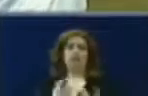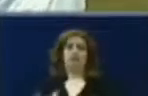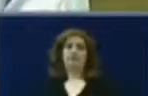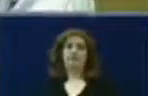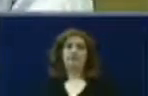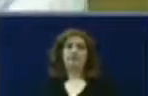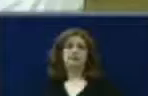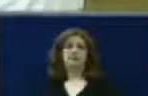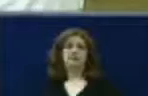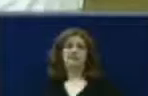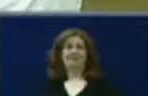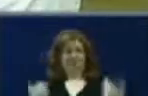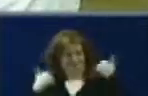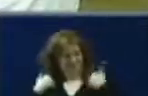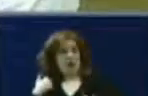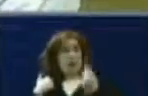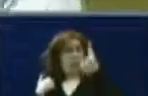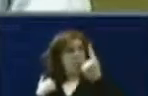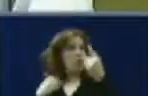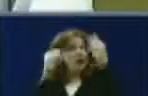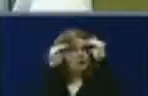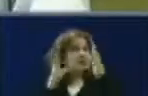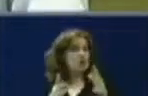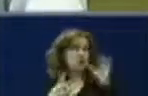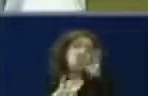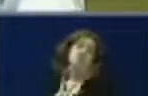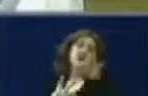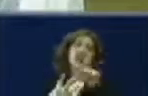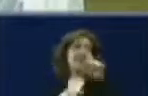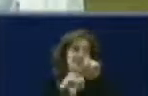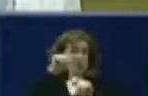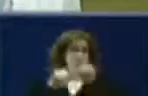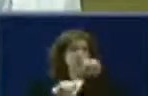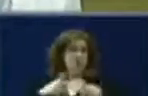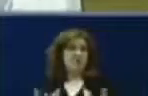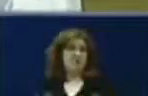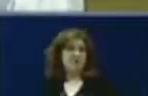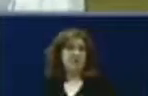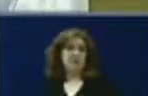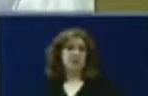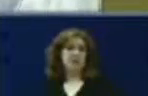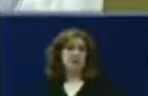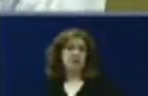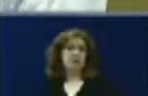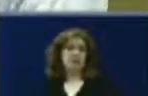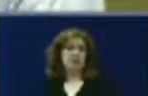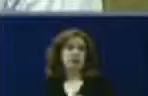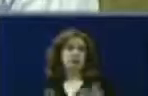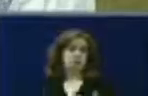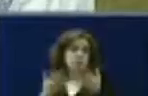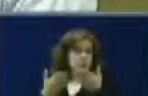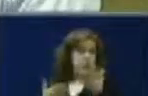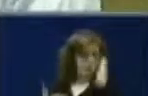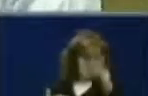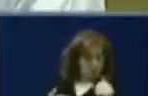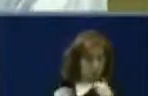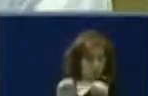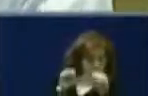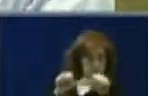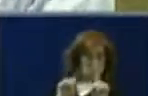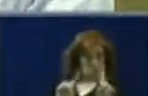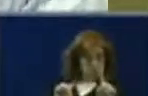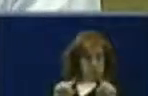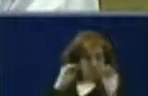I am one teacher who selected in the survey to the question, would I like to continue to teach at Minor